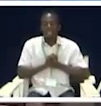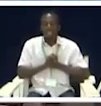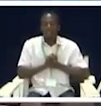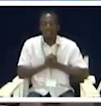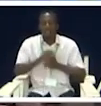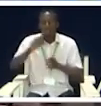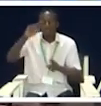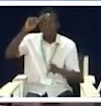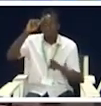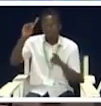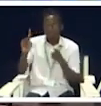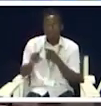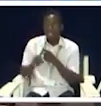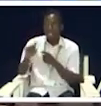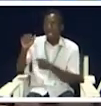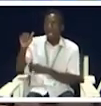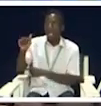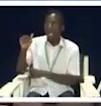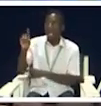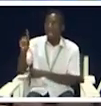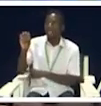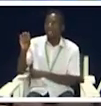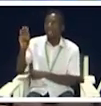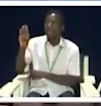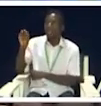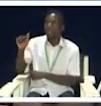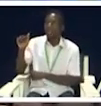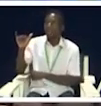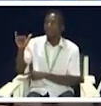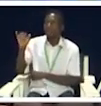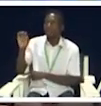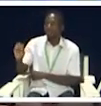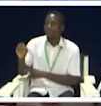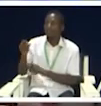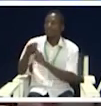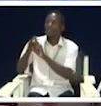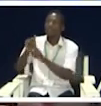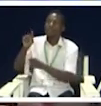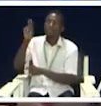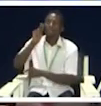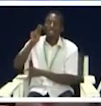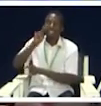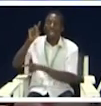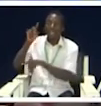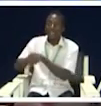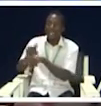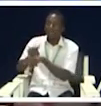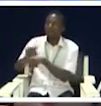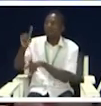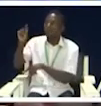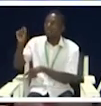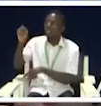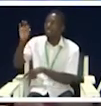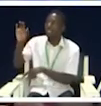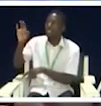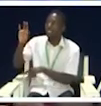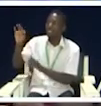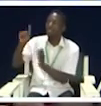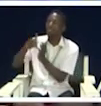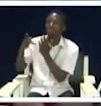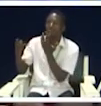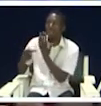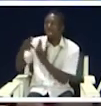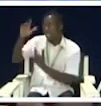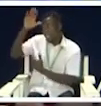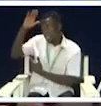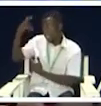Brother Adebayo Fisher from Nigeria, during one of the 2019 Holy Ghost service program, when Daddy Gio announced